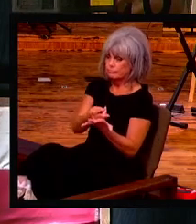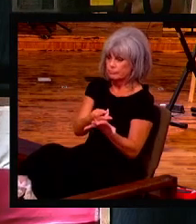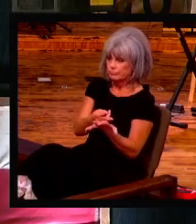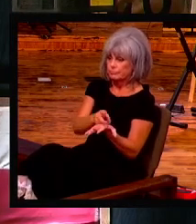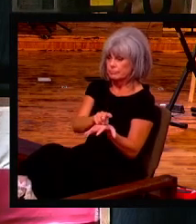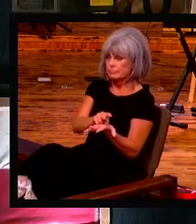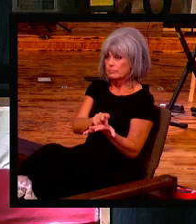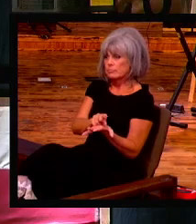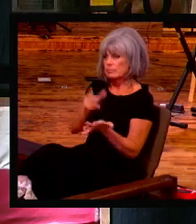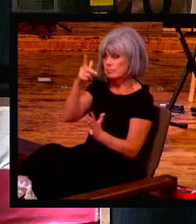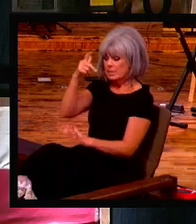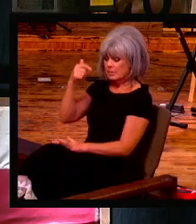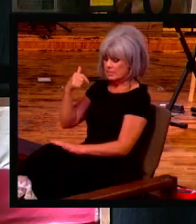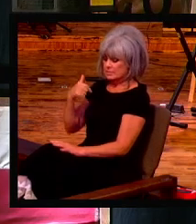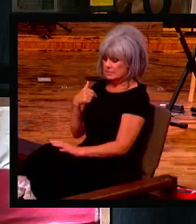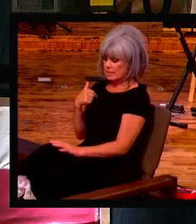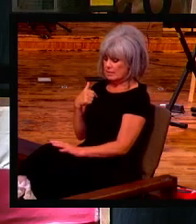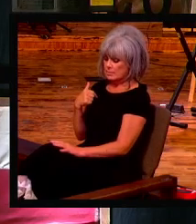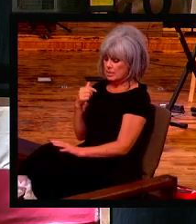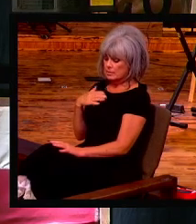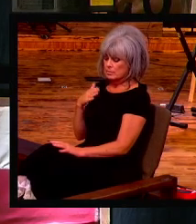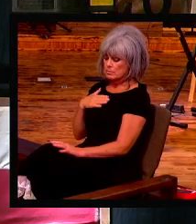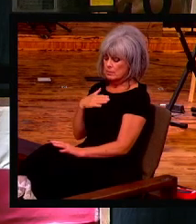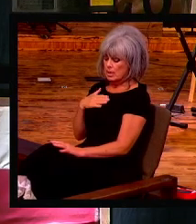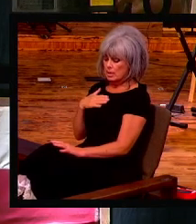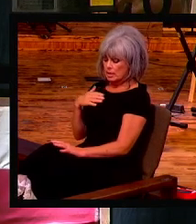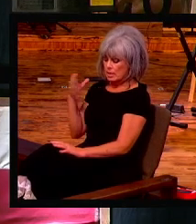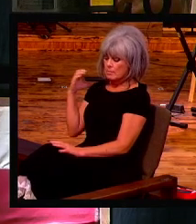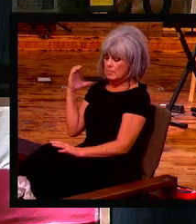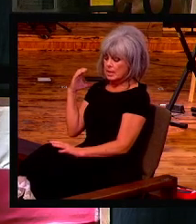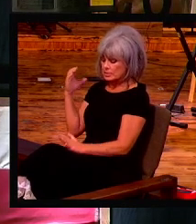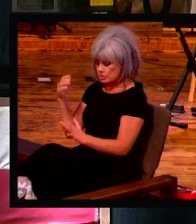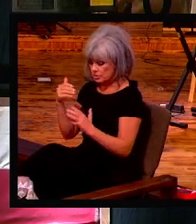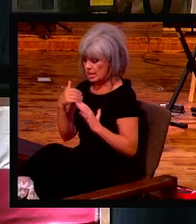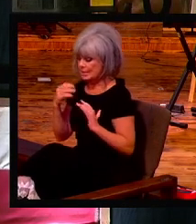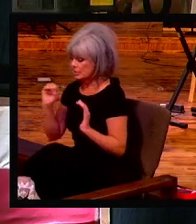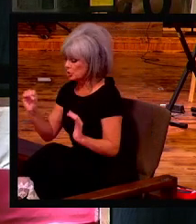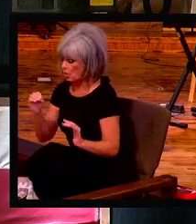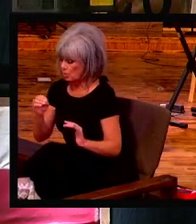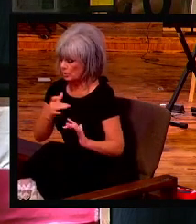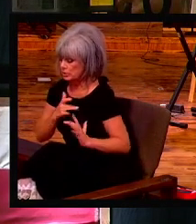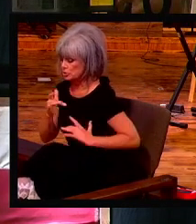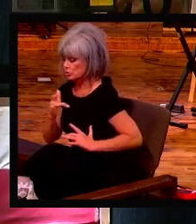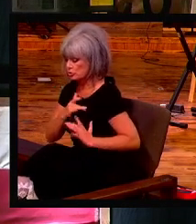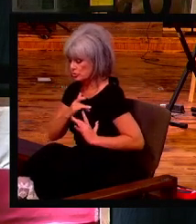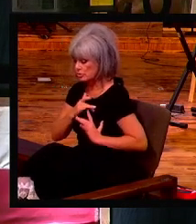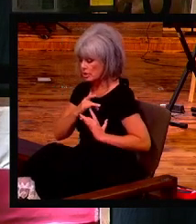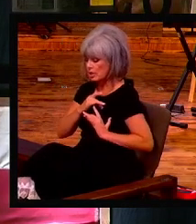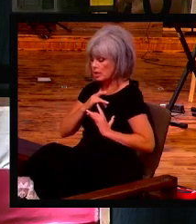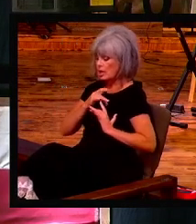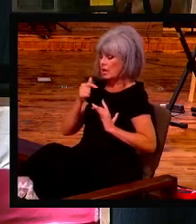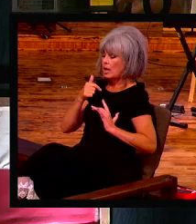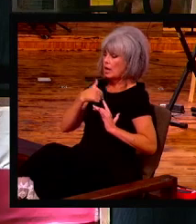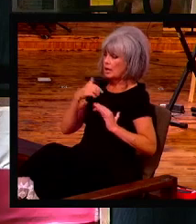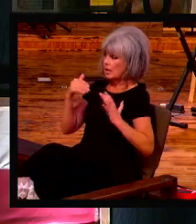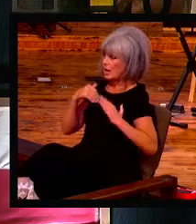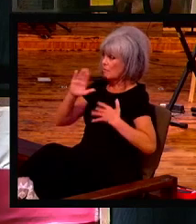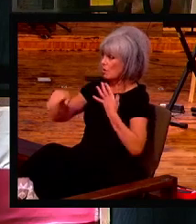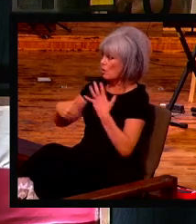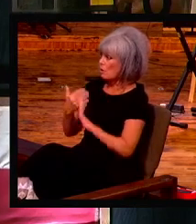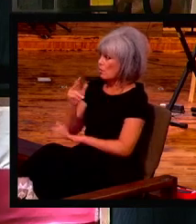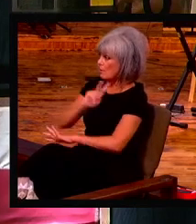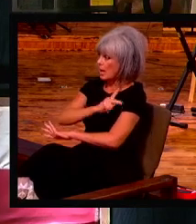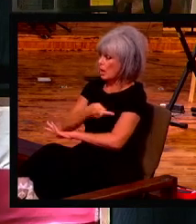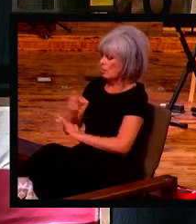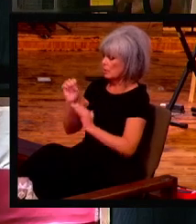behold, because of me, my master has no concern about anything in this house, and he has put everything that he has in my charge. He is no greater in this house than I